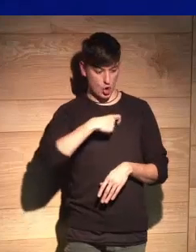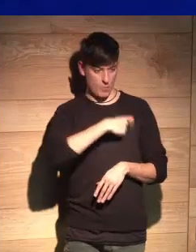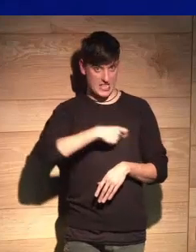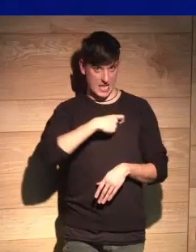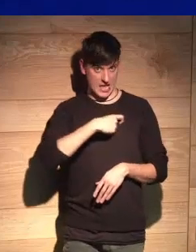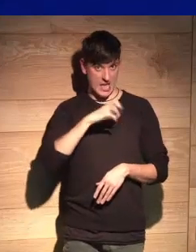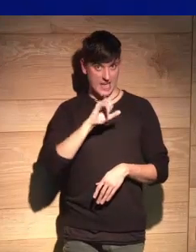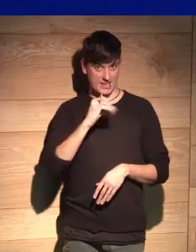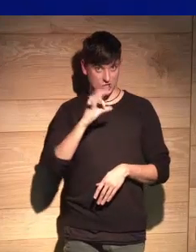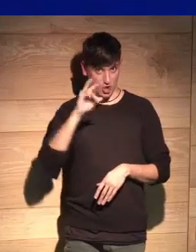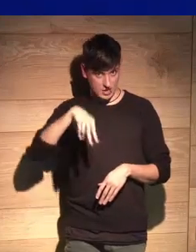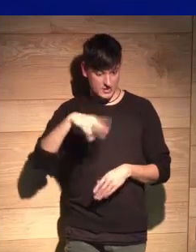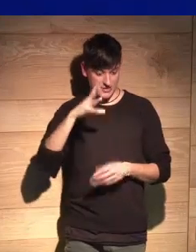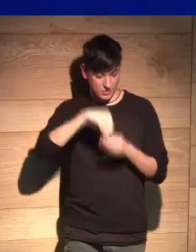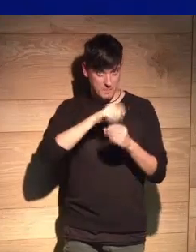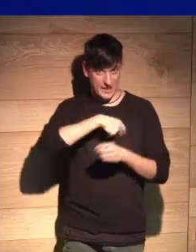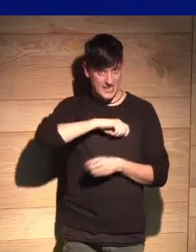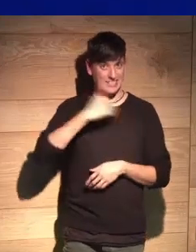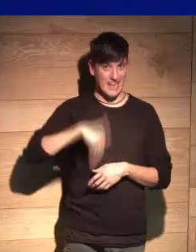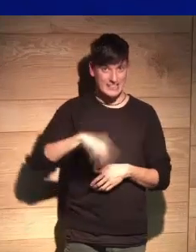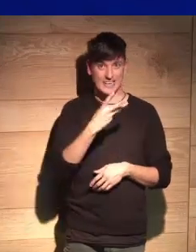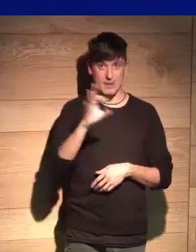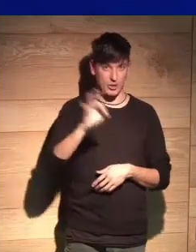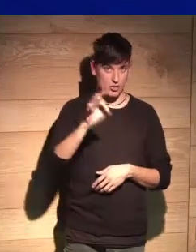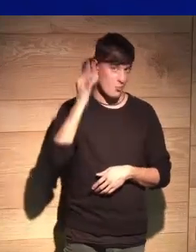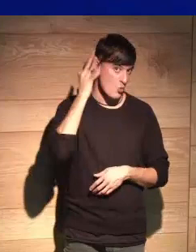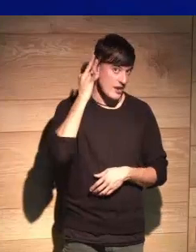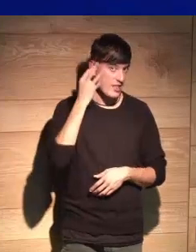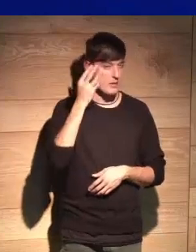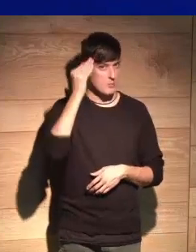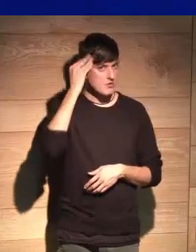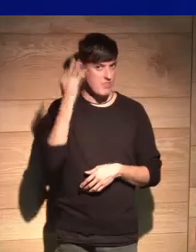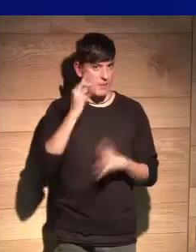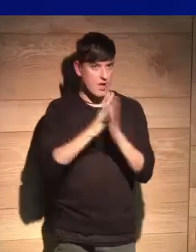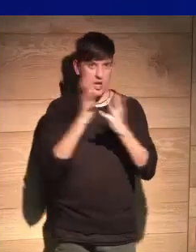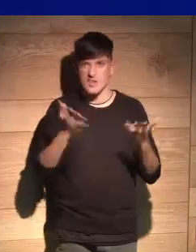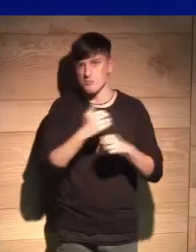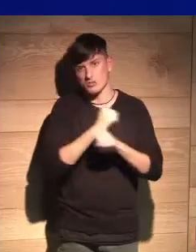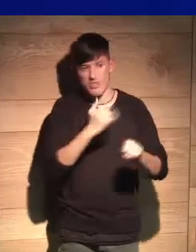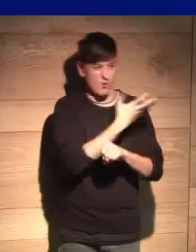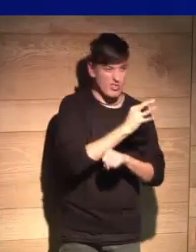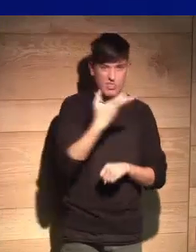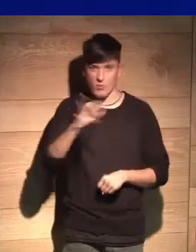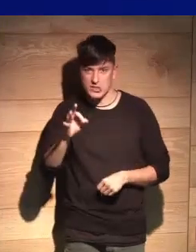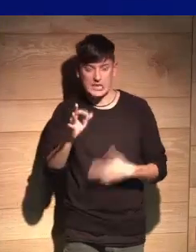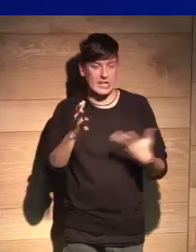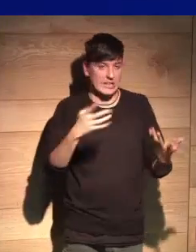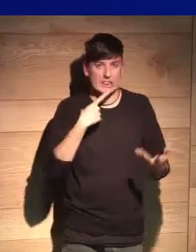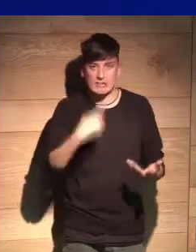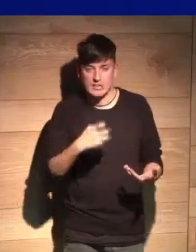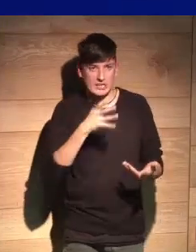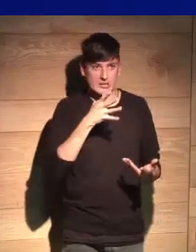achieved 30%, and we're happy. So that's something we need to promote. You cannot have